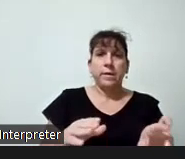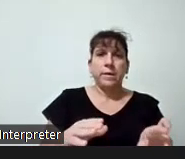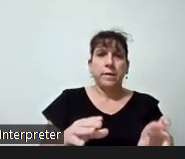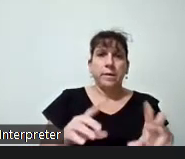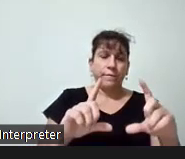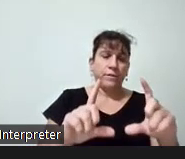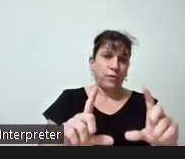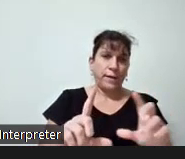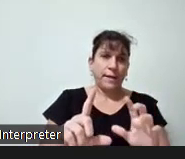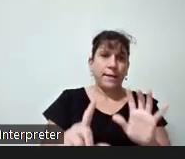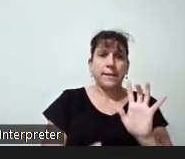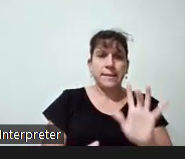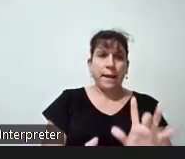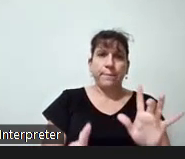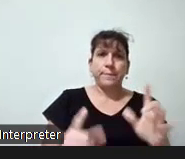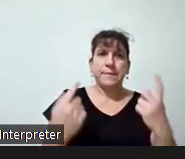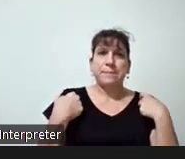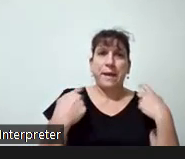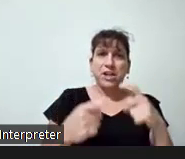And again, tap Spanish.